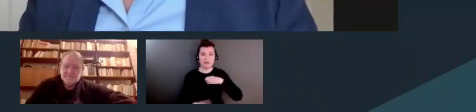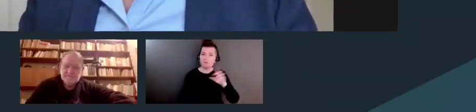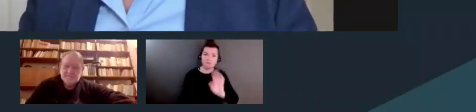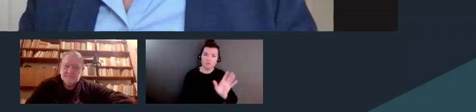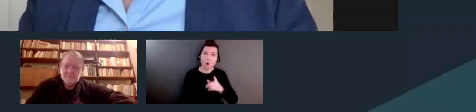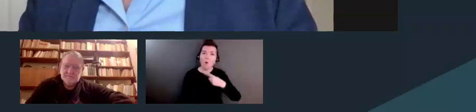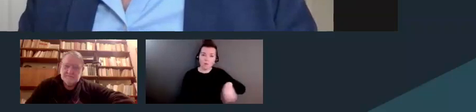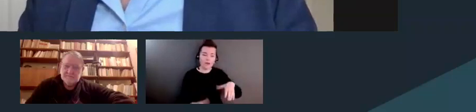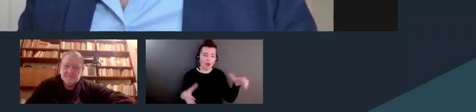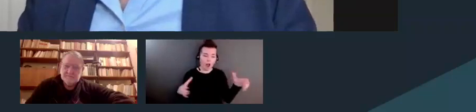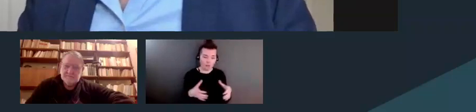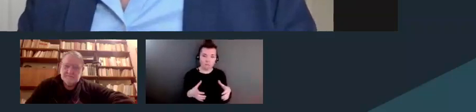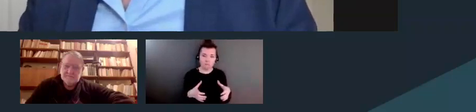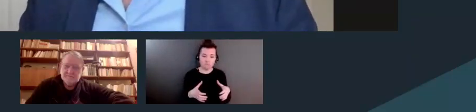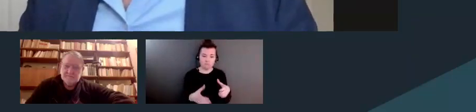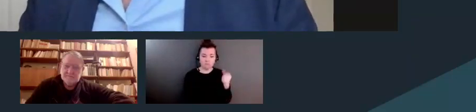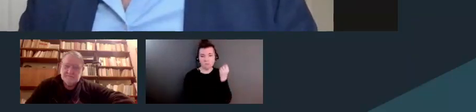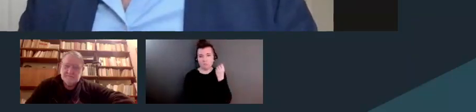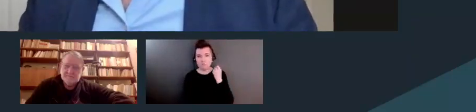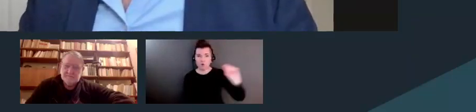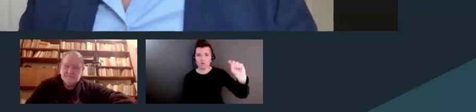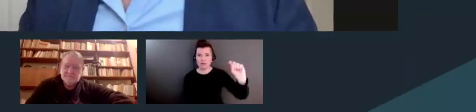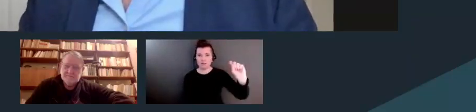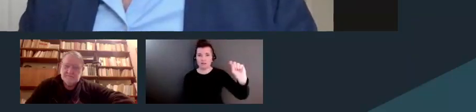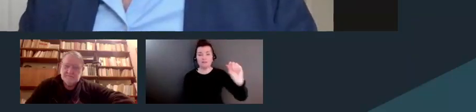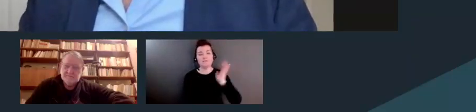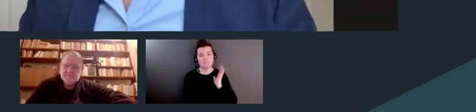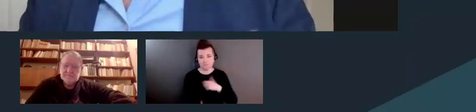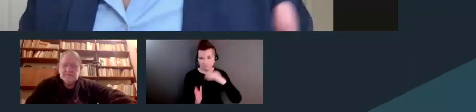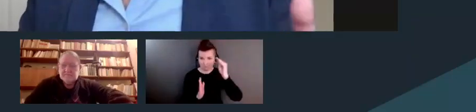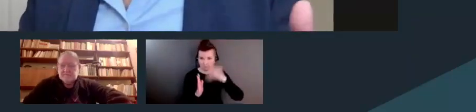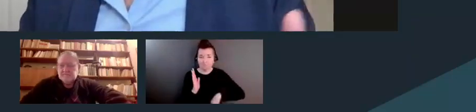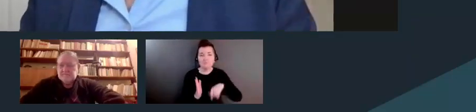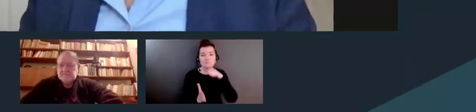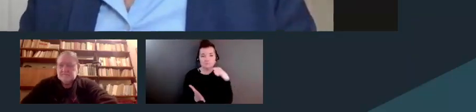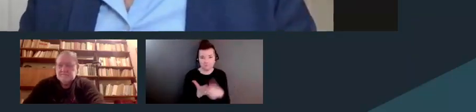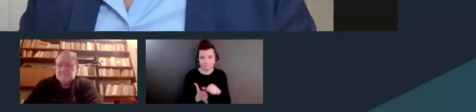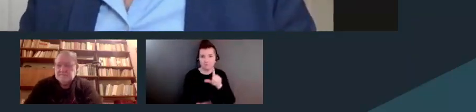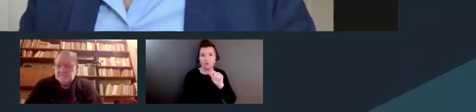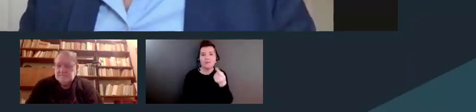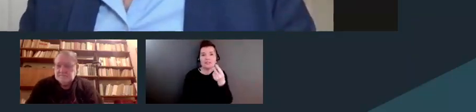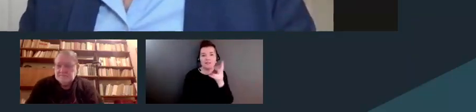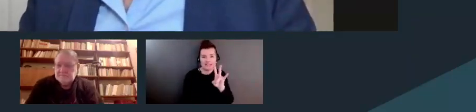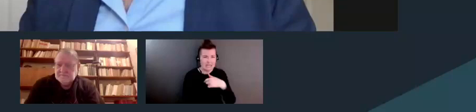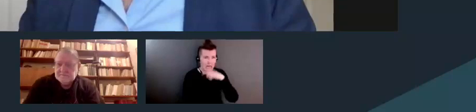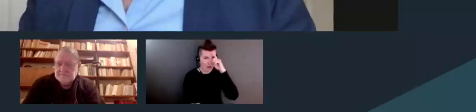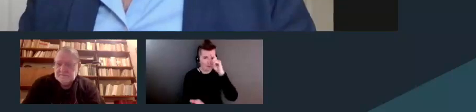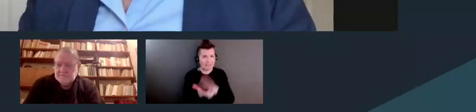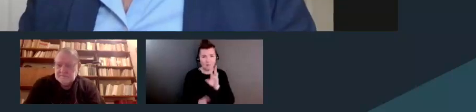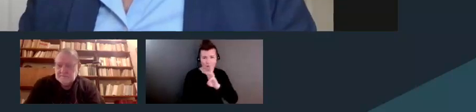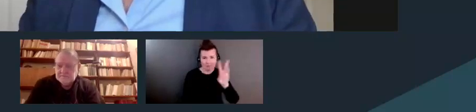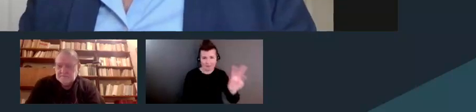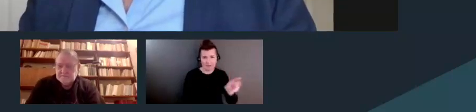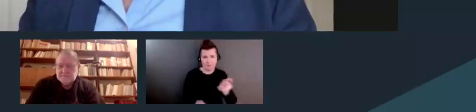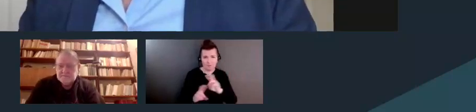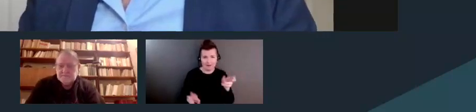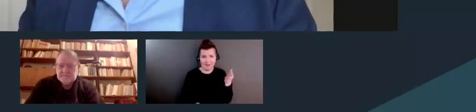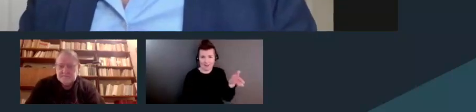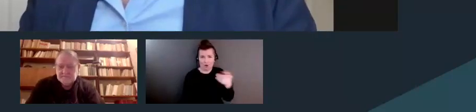protest. And that's what this 2017 letter was. I believe it's linked on the site so you can read